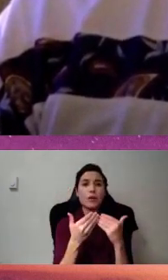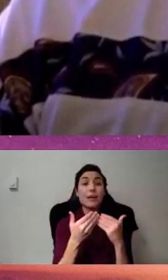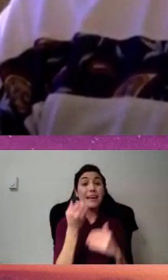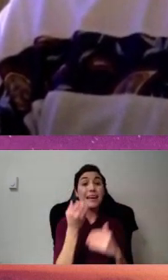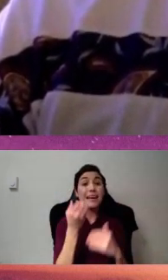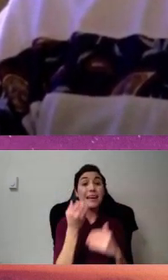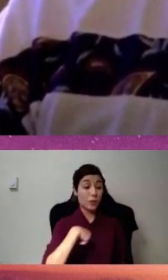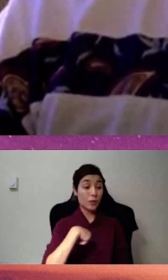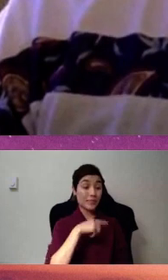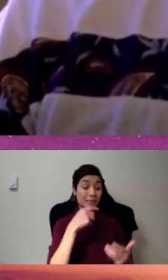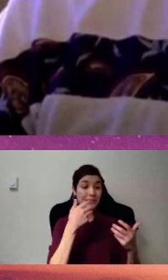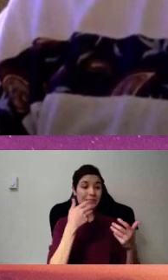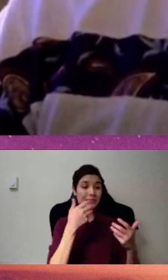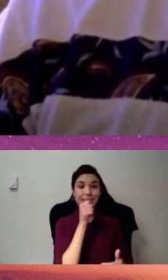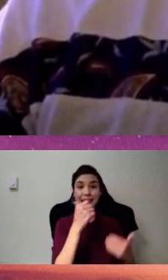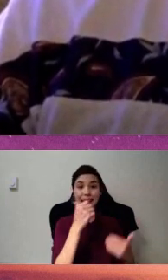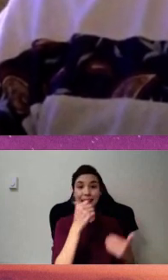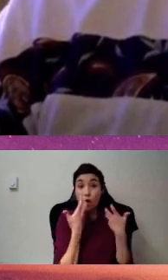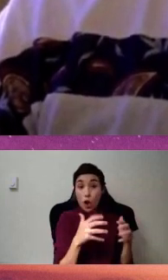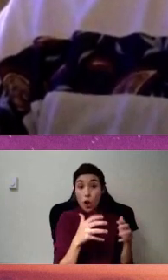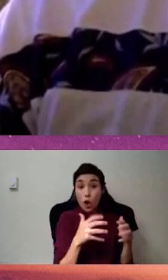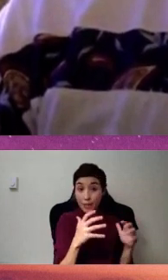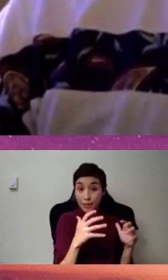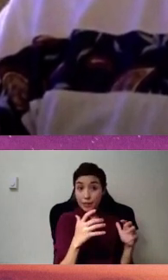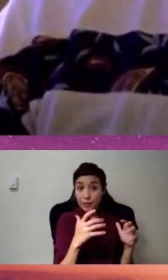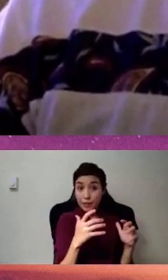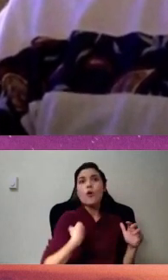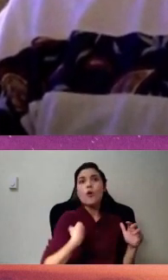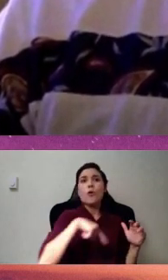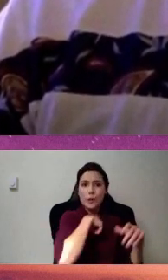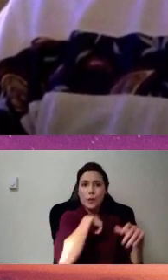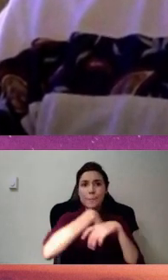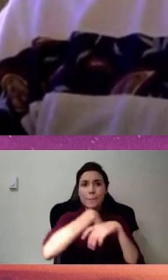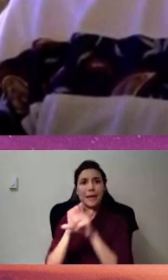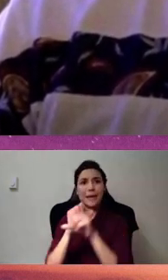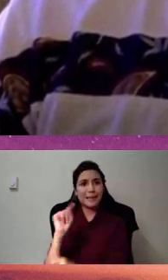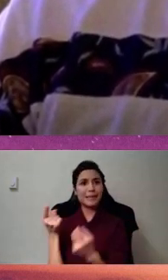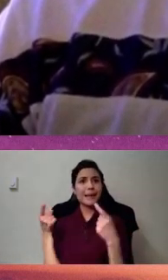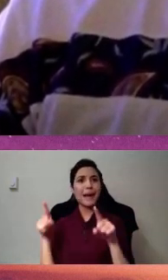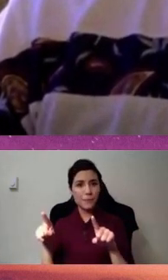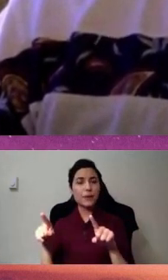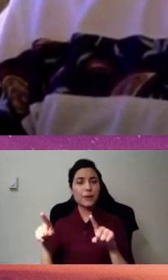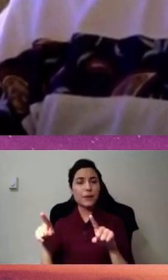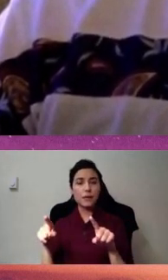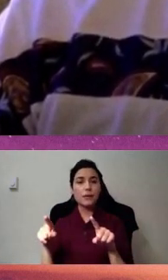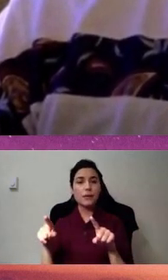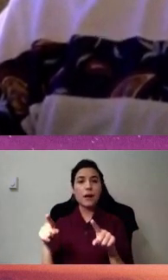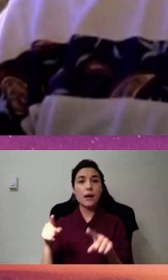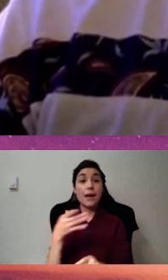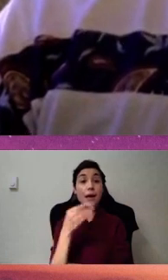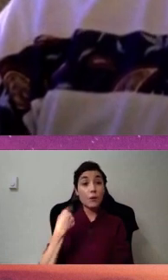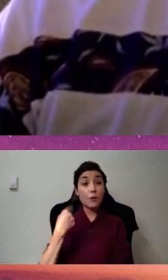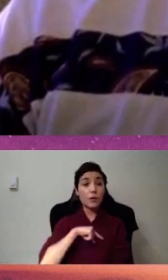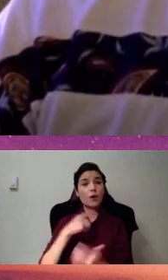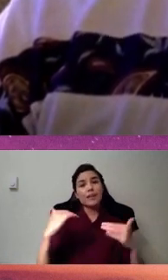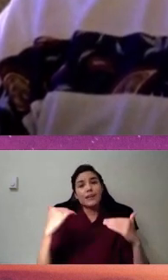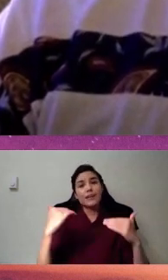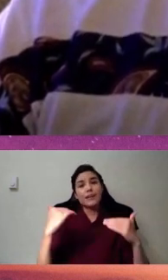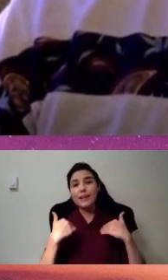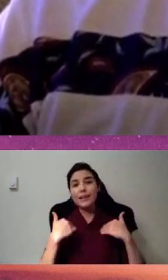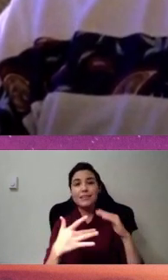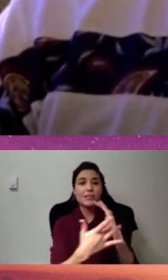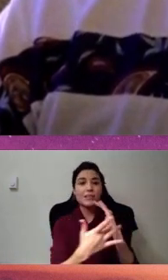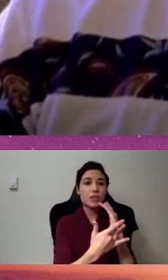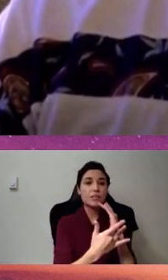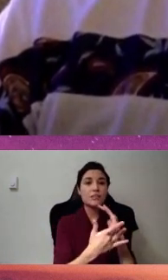individual needed and was supplied immediately. And we had the technology and the understanding of, you